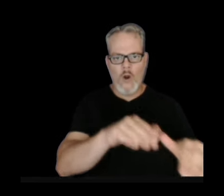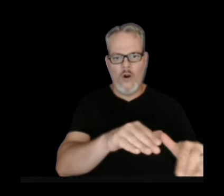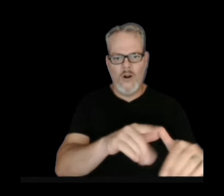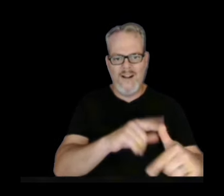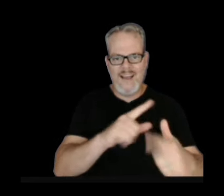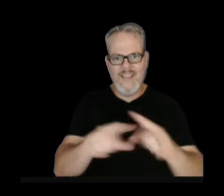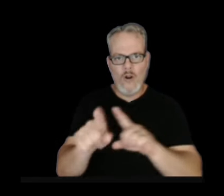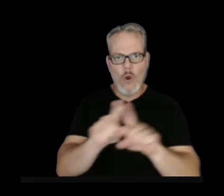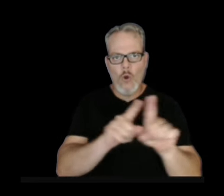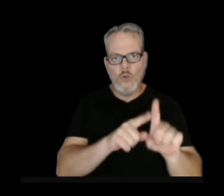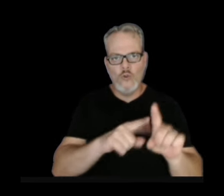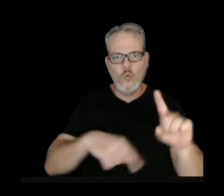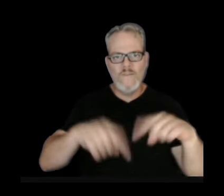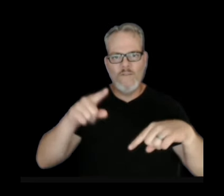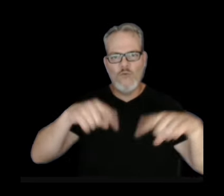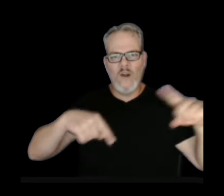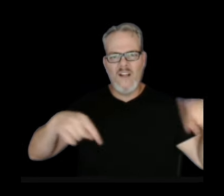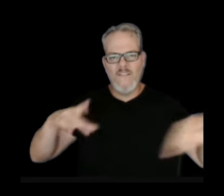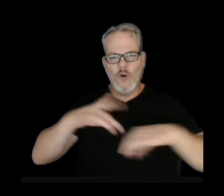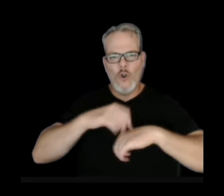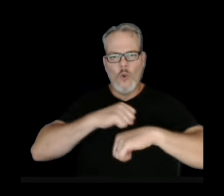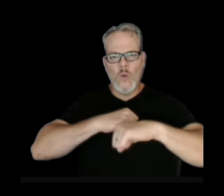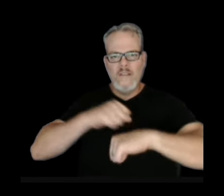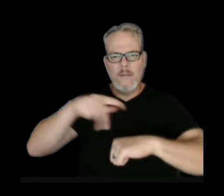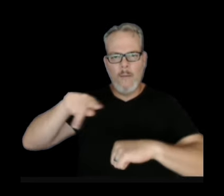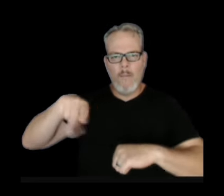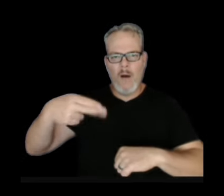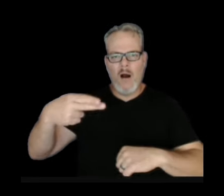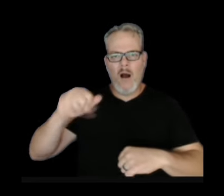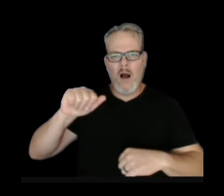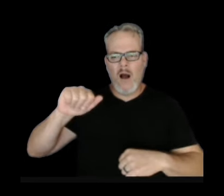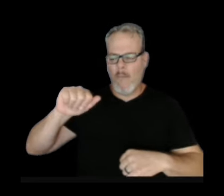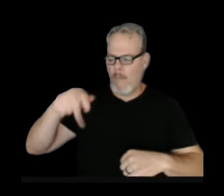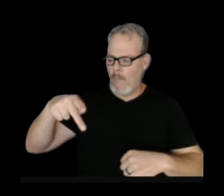Pahala feeding from the hotspot to the volcano, shown in blue here.